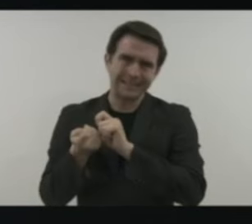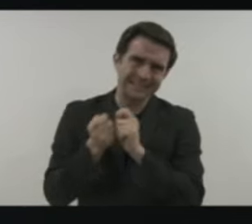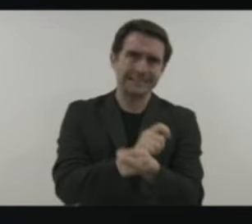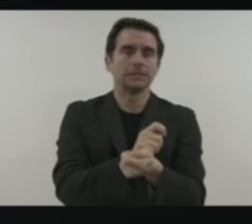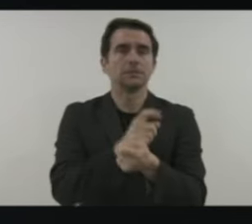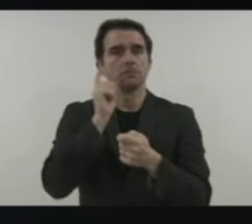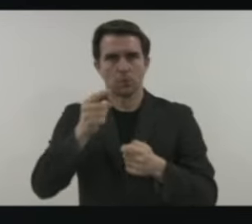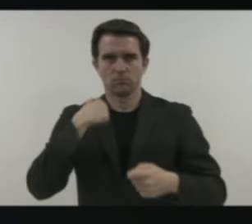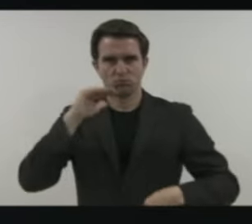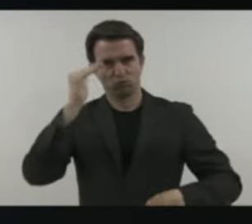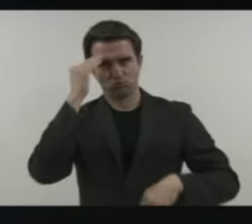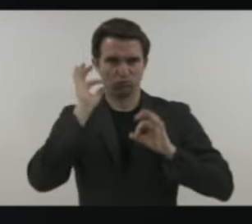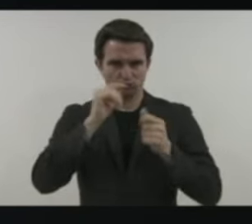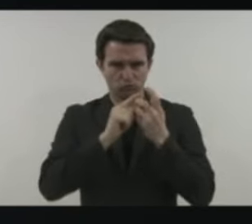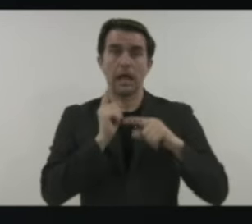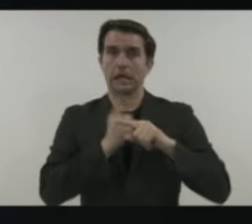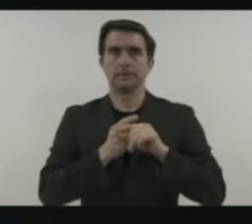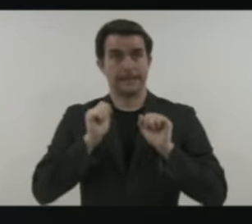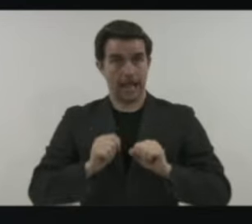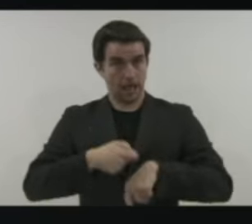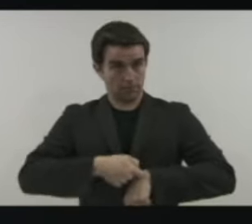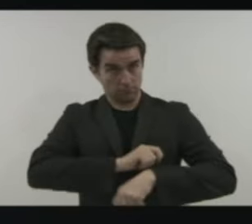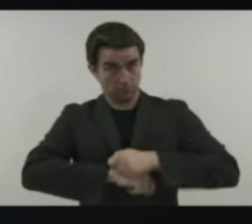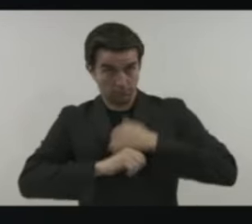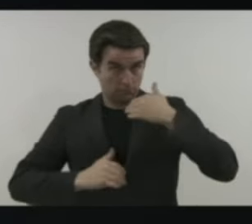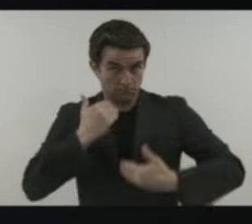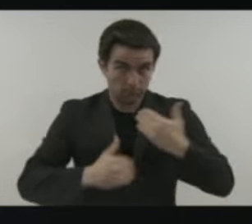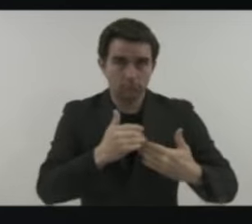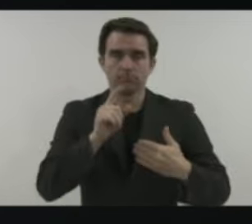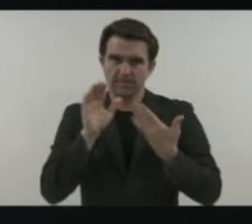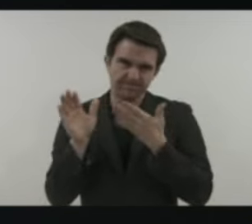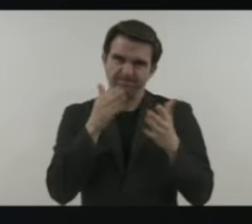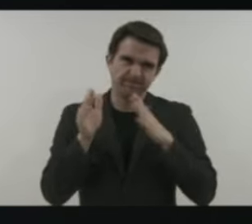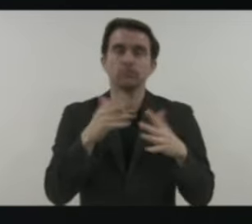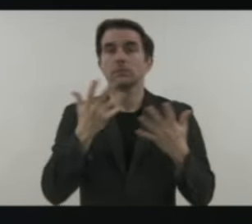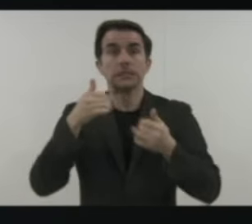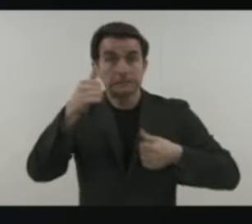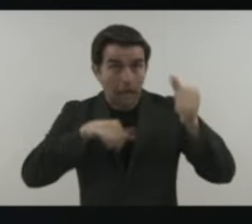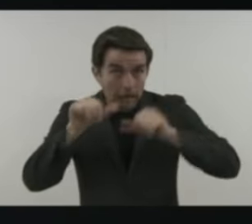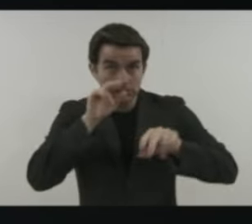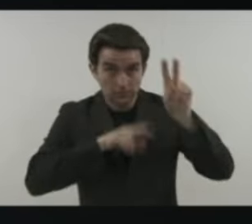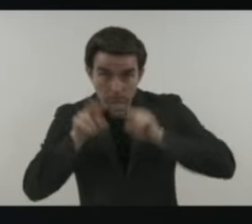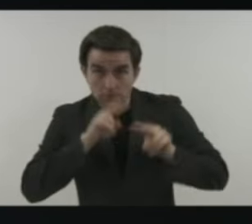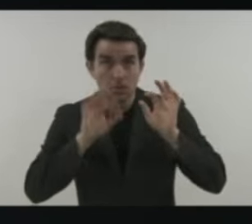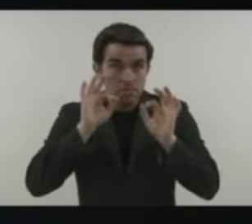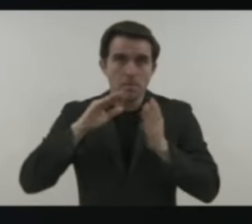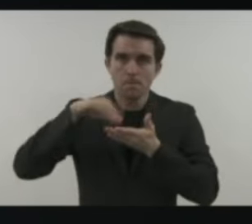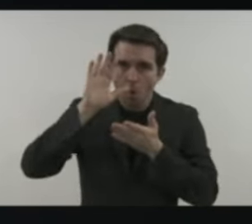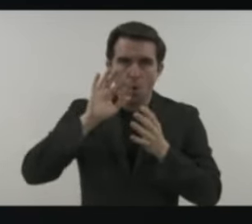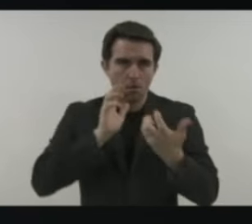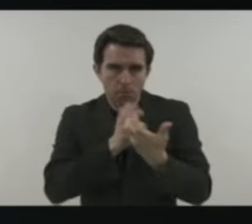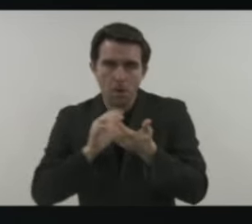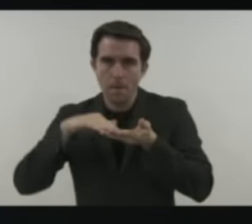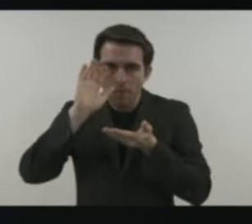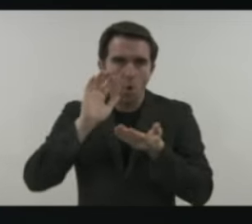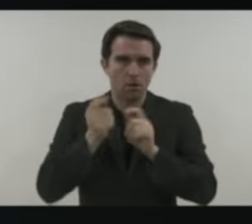flexibility and with a renewed sense of the things that Europe united can accomplish. We cannot waver in our determination to